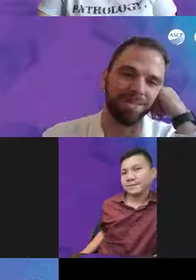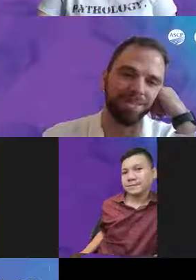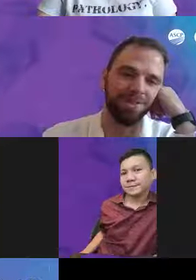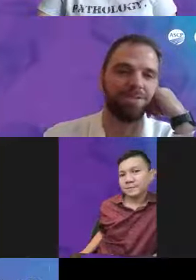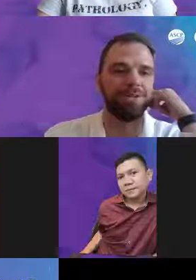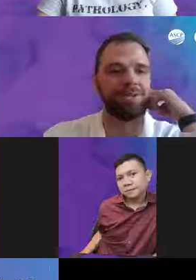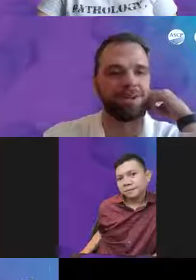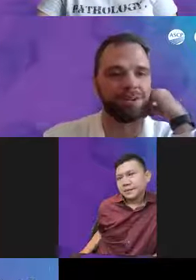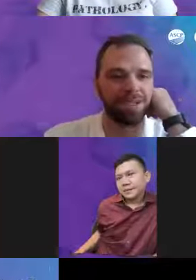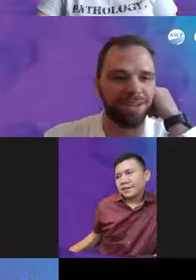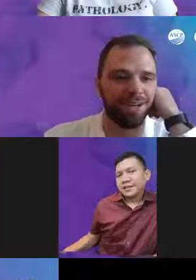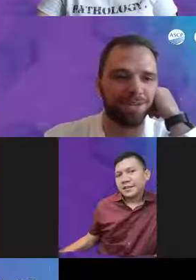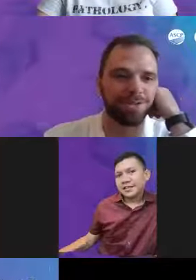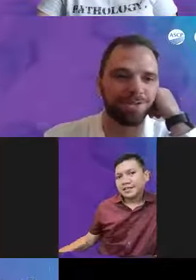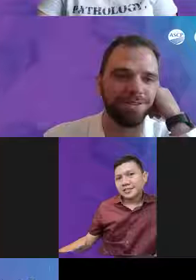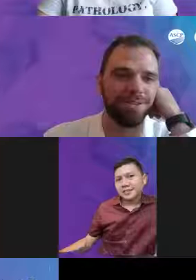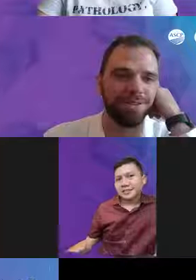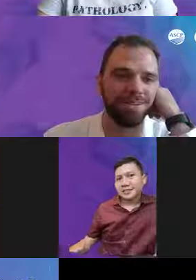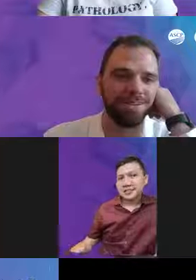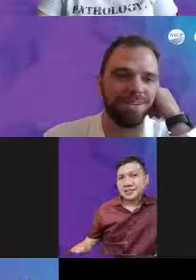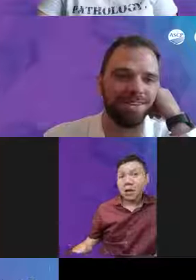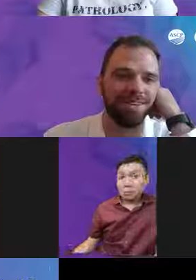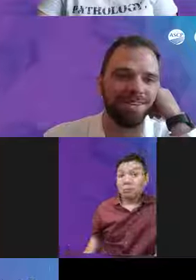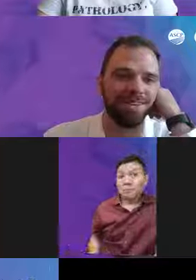CBCs that they'll do down there are on like tigers.